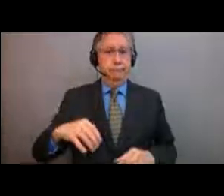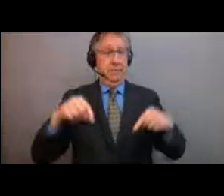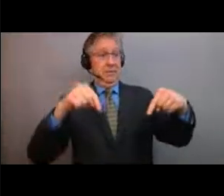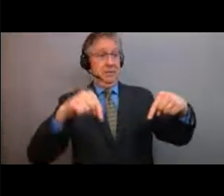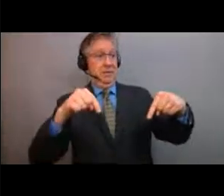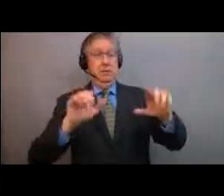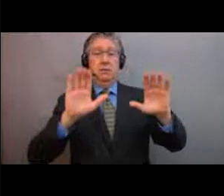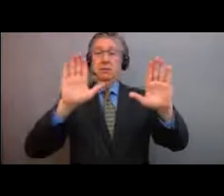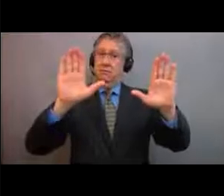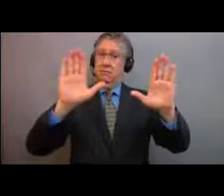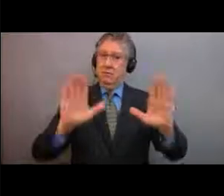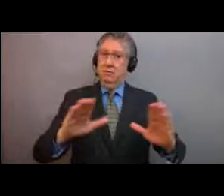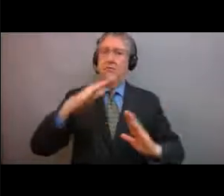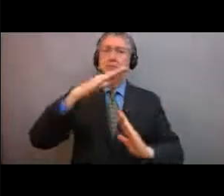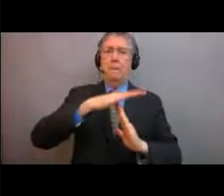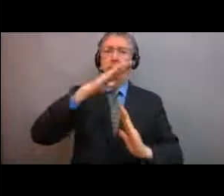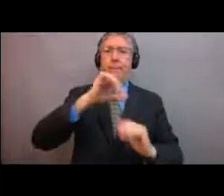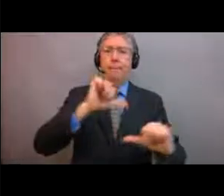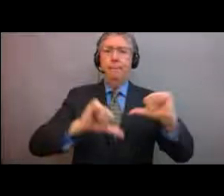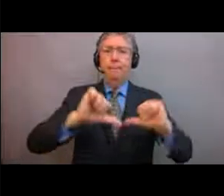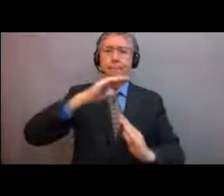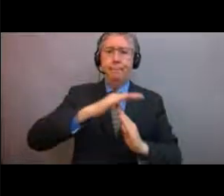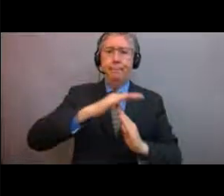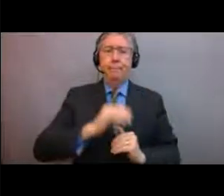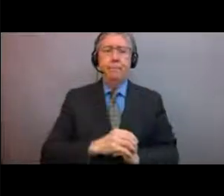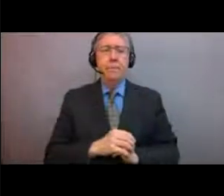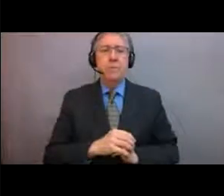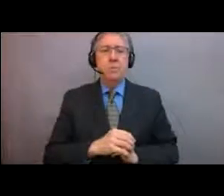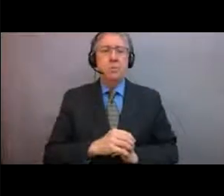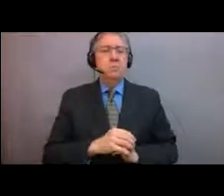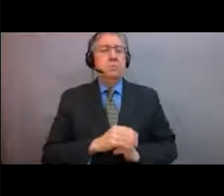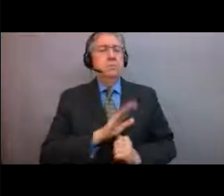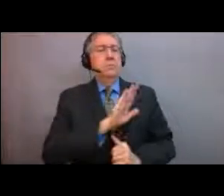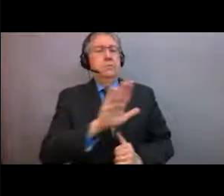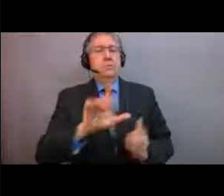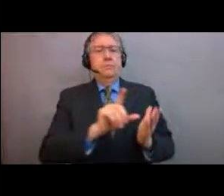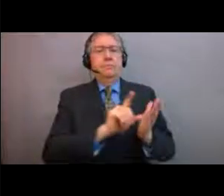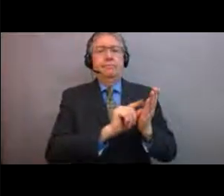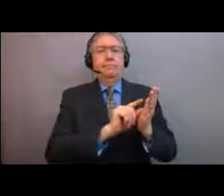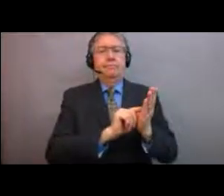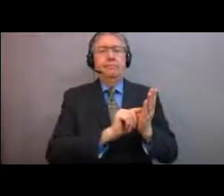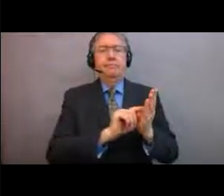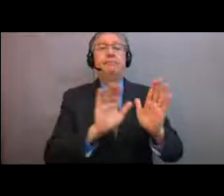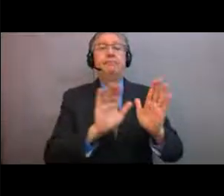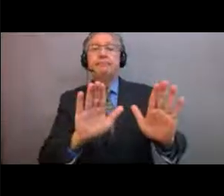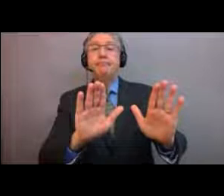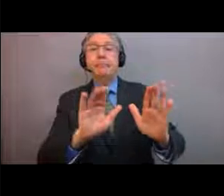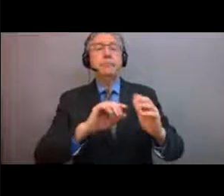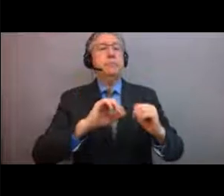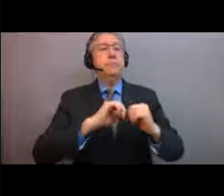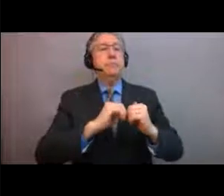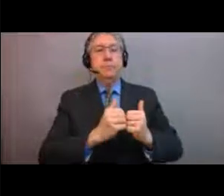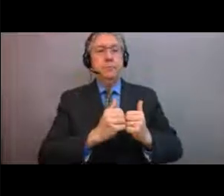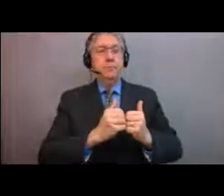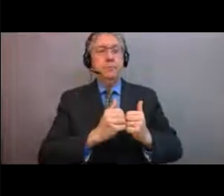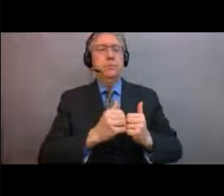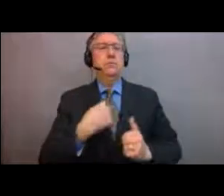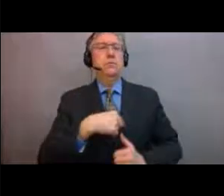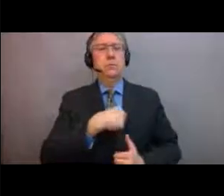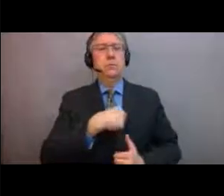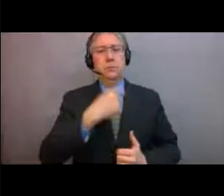outstanding scientific papers. You may remember that we start with the notion of quality, relevance, and performance when